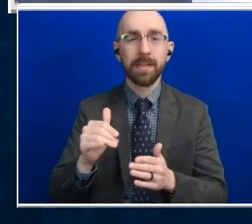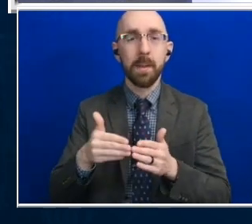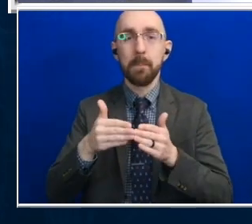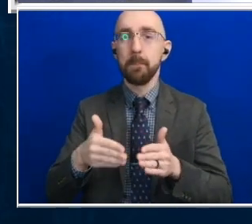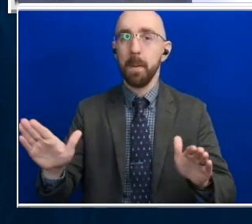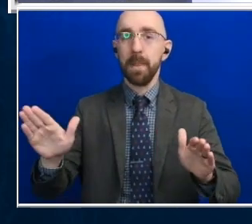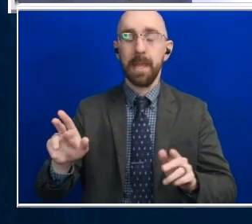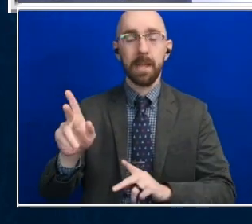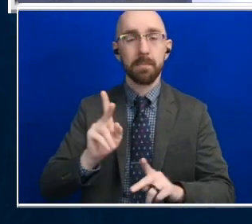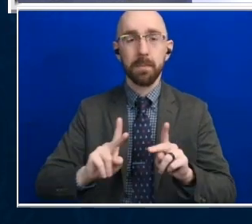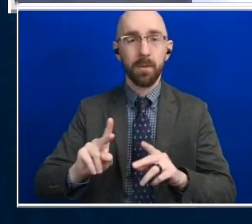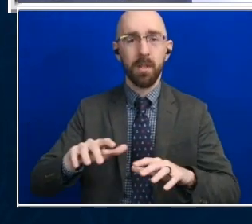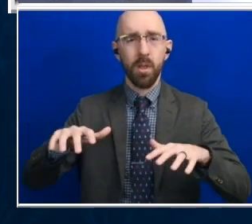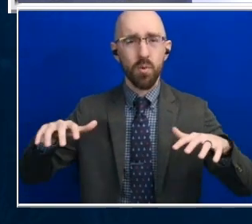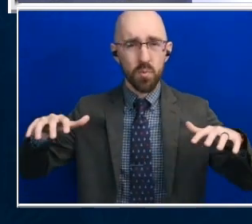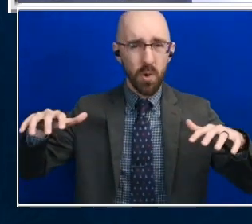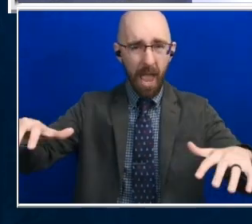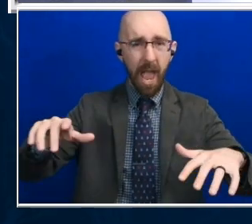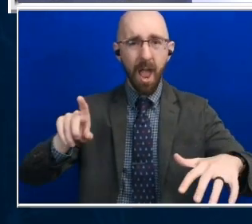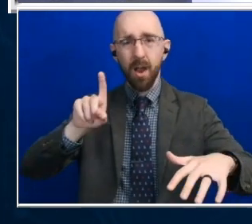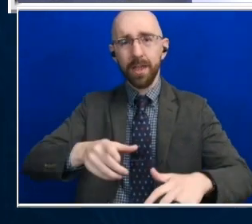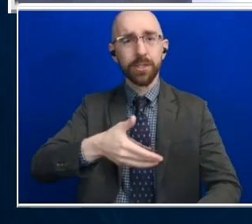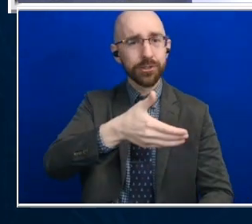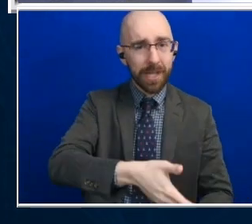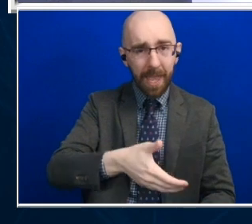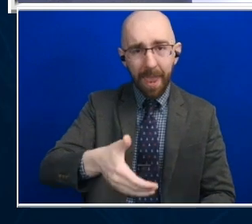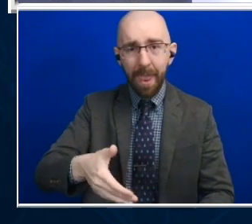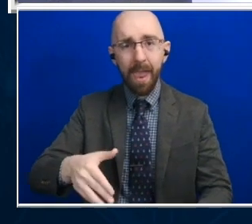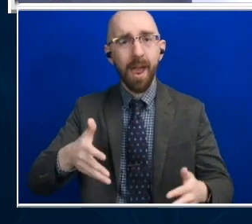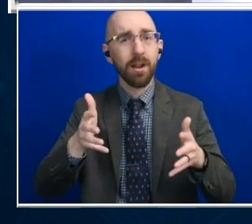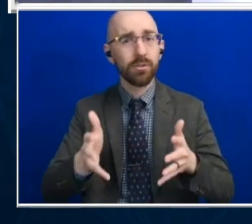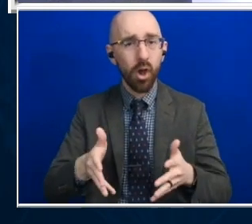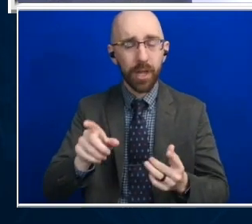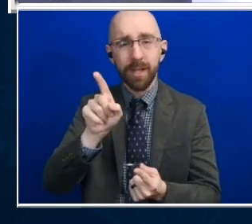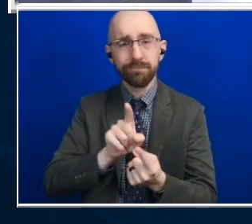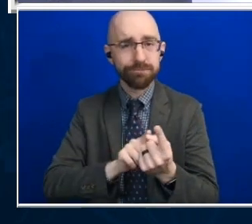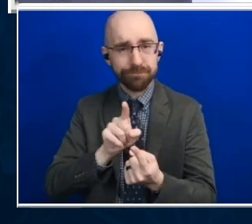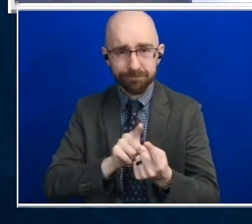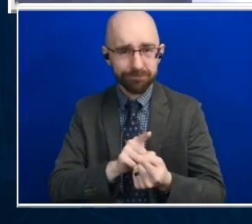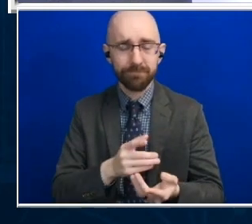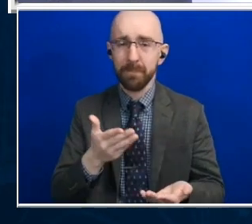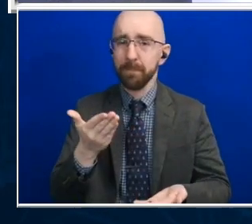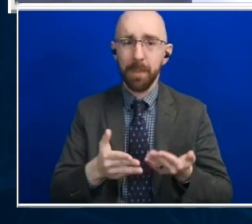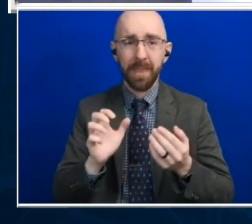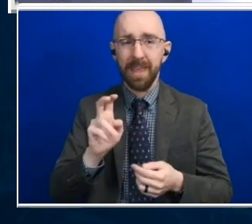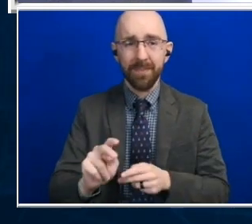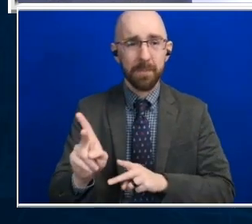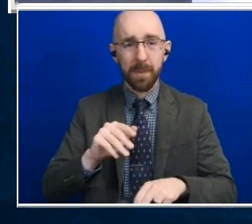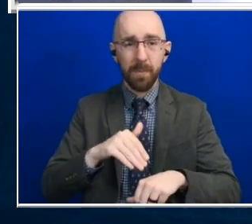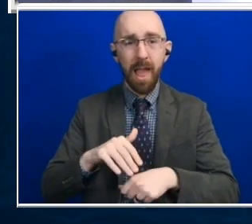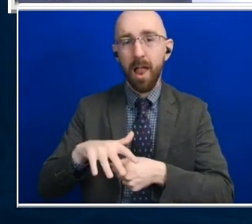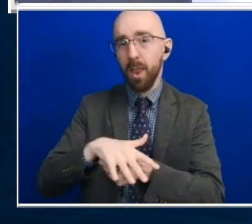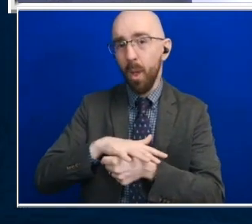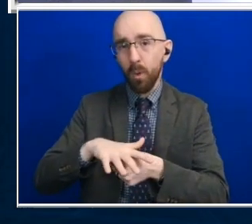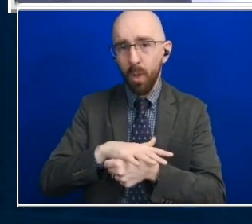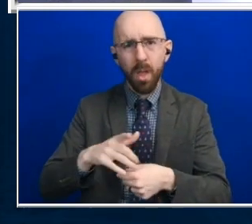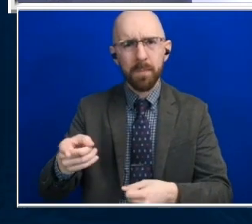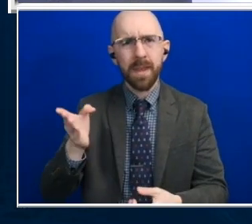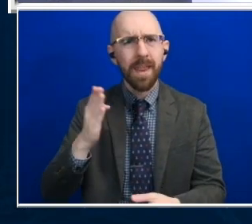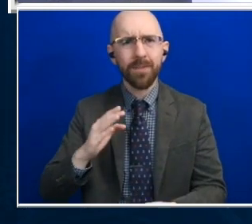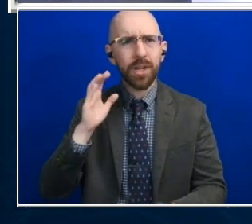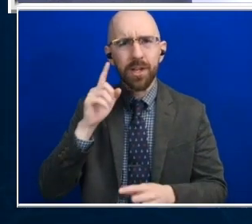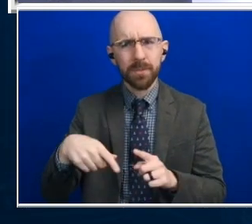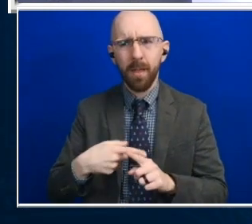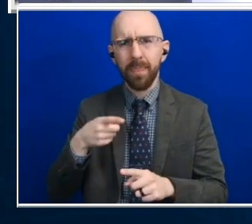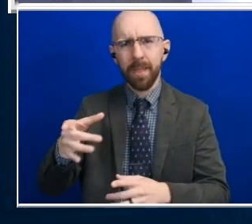big crowds. They're shaking hands, they're talking, maybe even people at a local level, but he never hears about them getting COVID. I